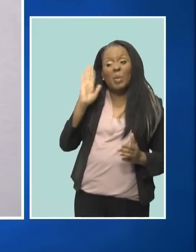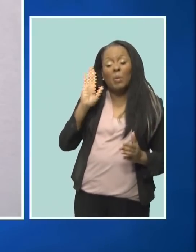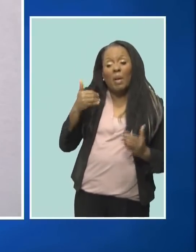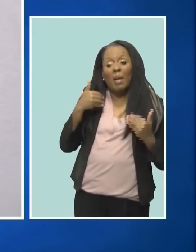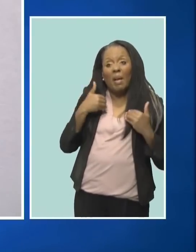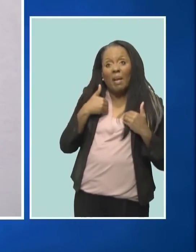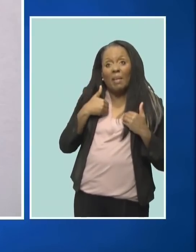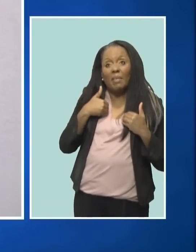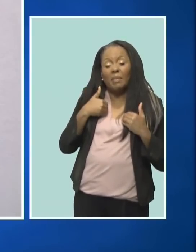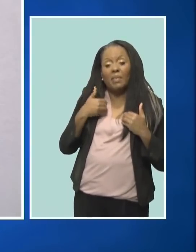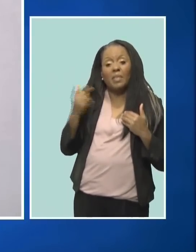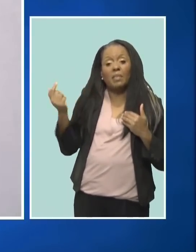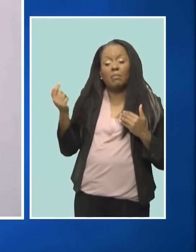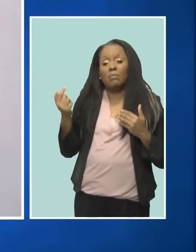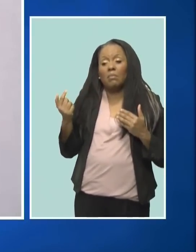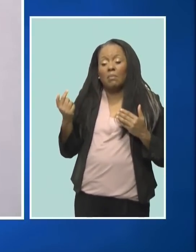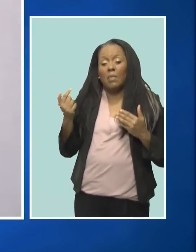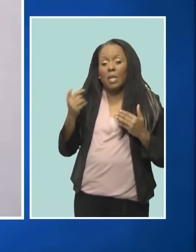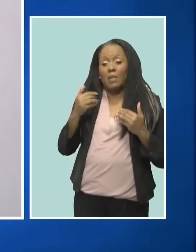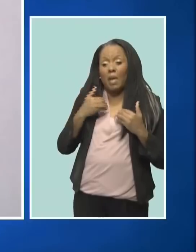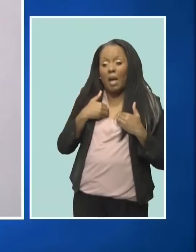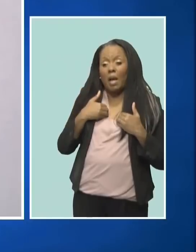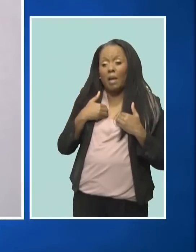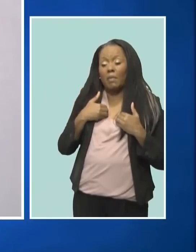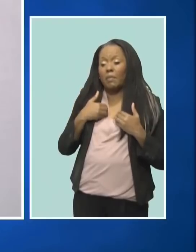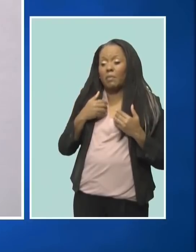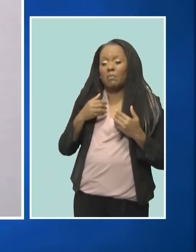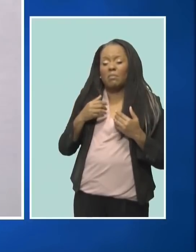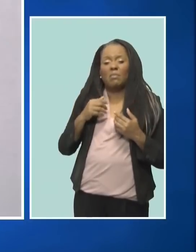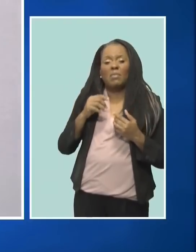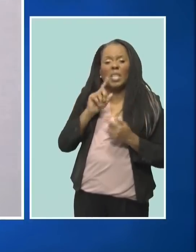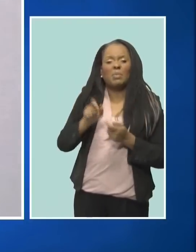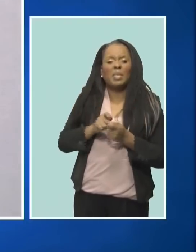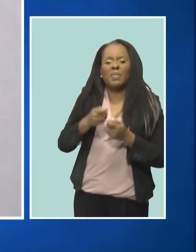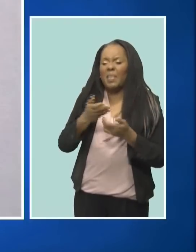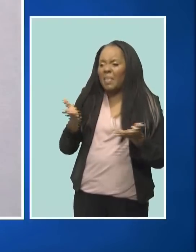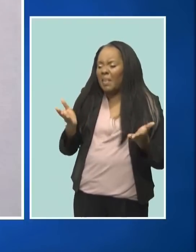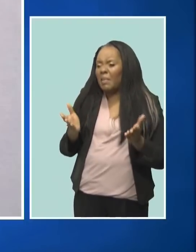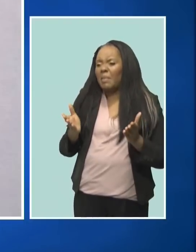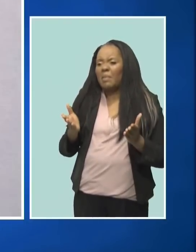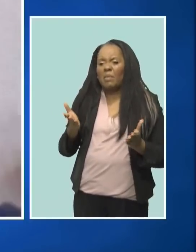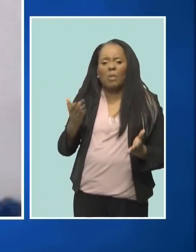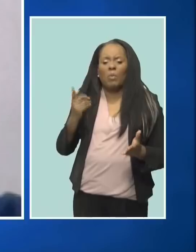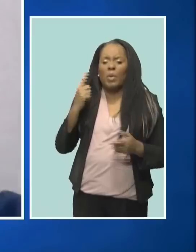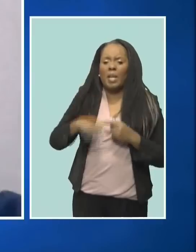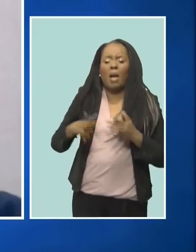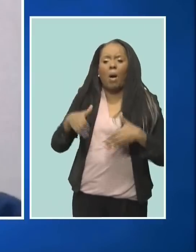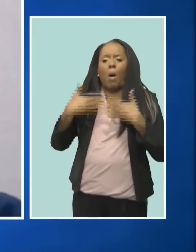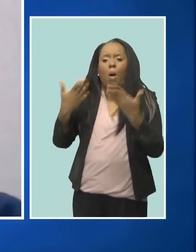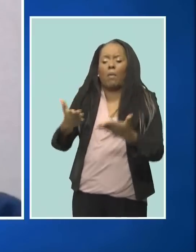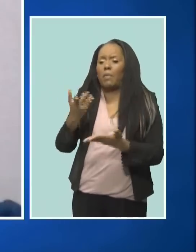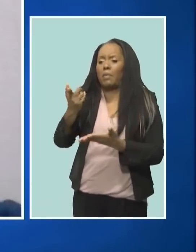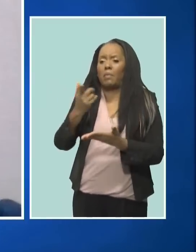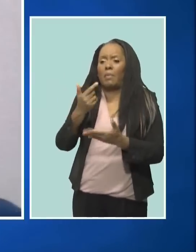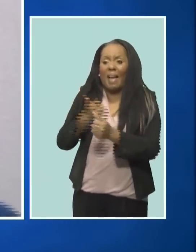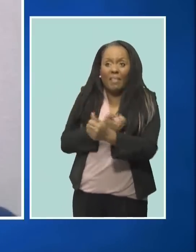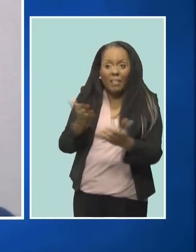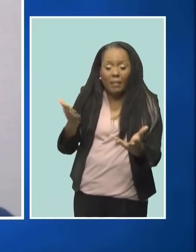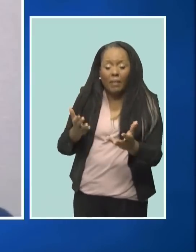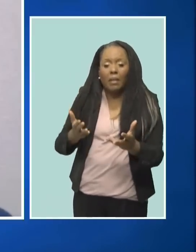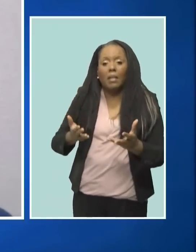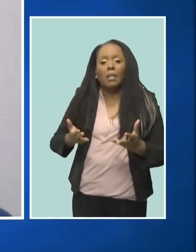we can't offer you a policy for that. That may be excluded as a pre-existing condition, but it still means